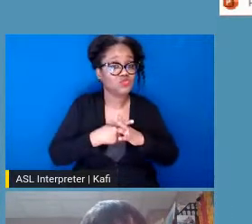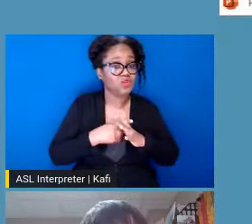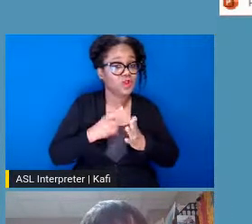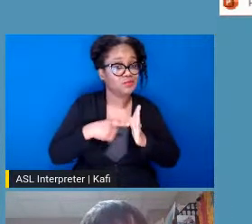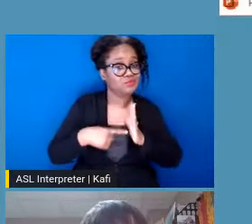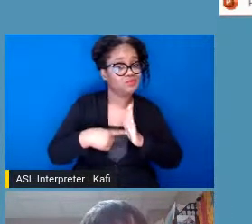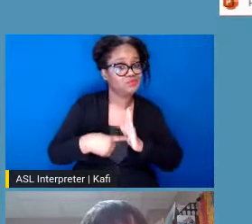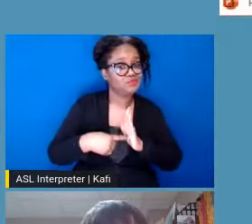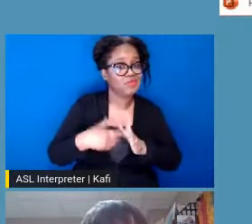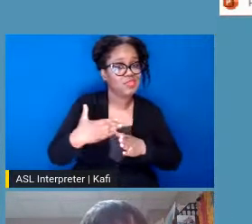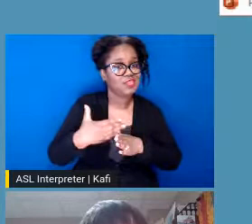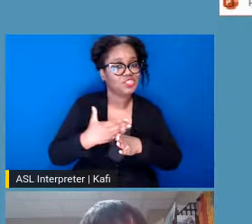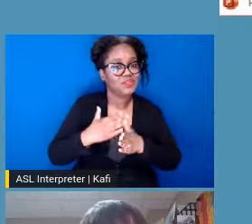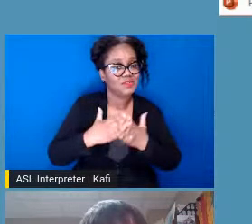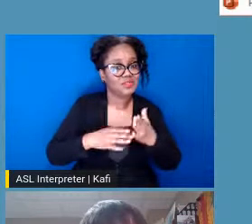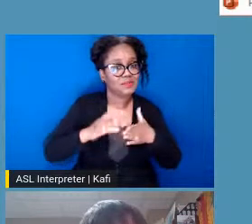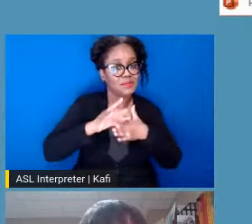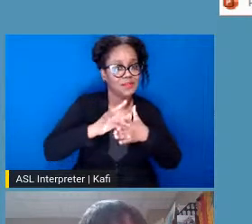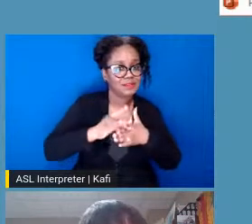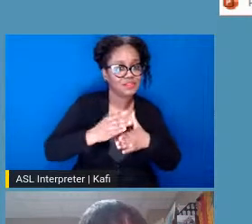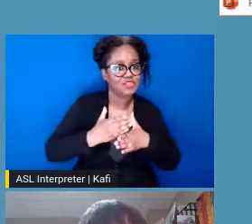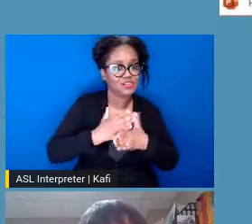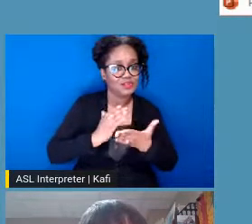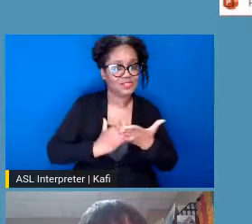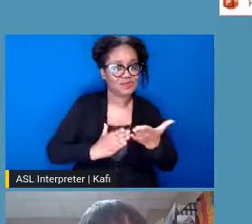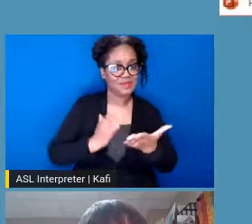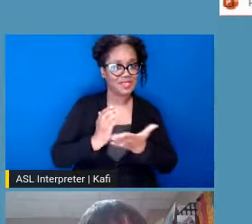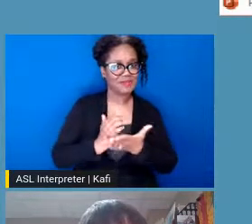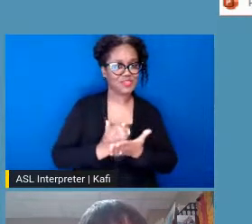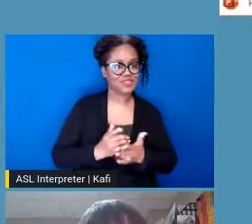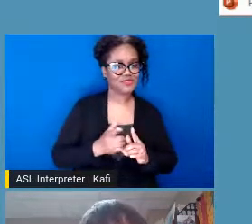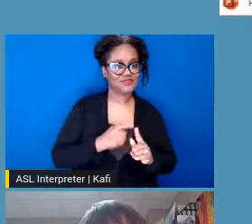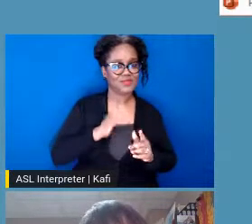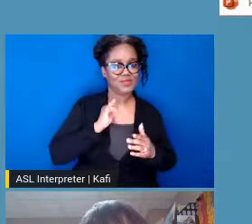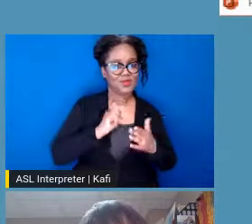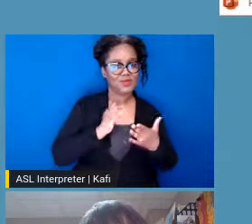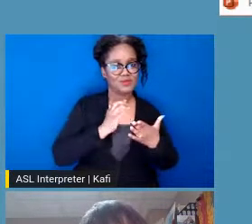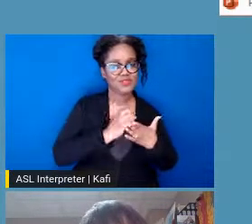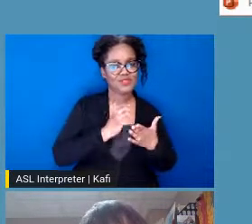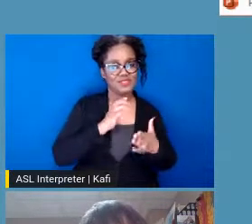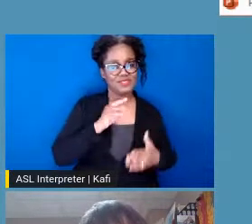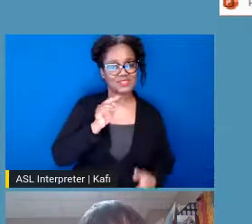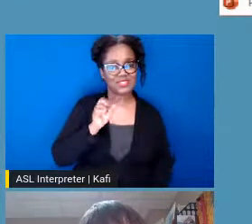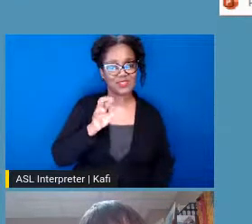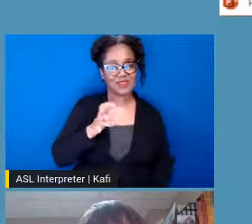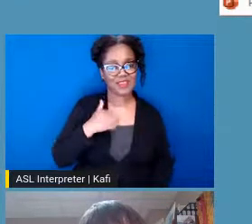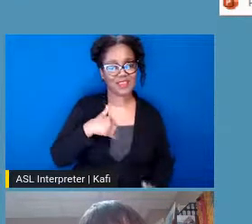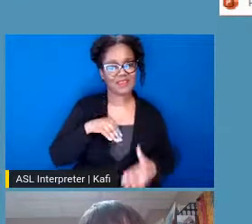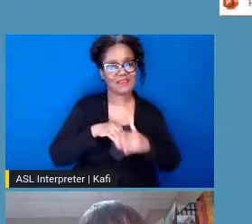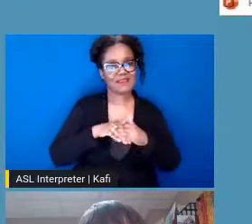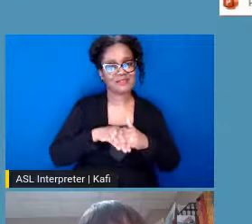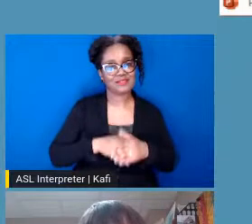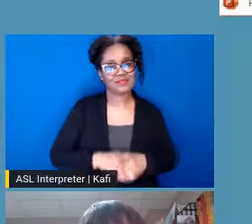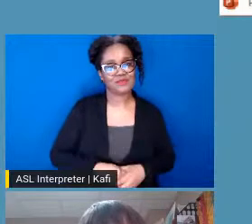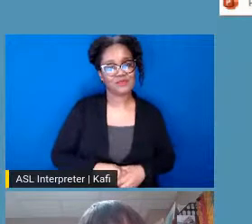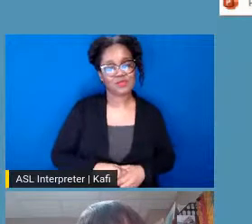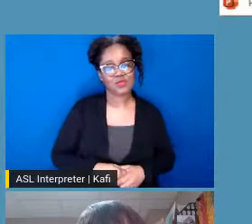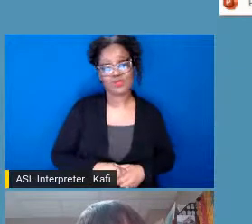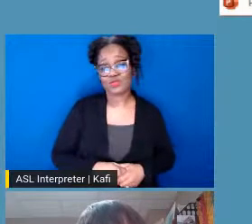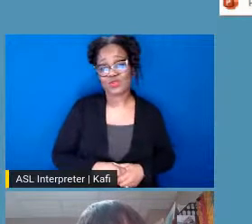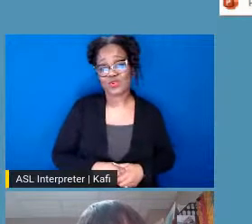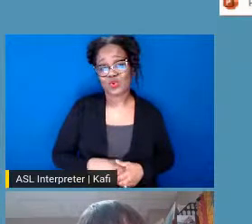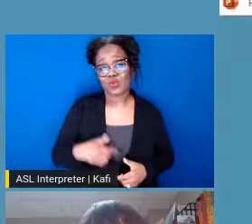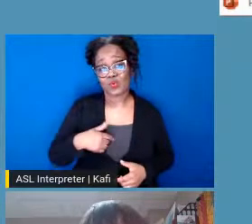images from the materials that Taylor had access to. So slowly but surely, we